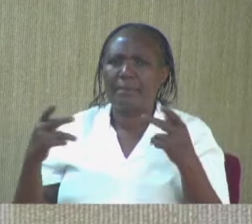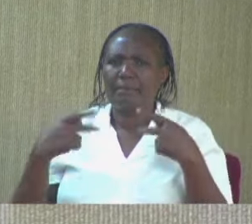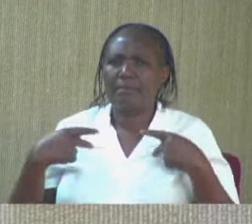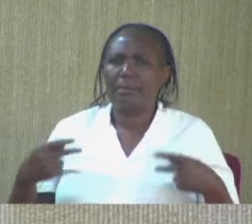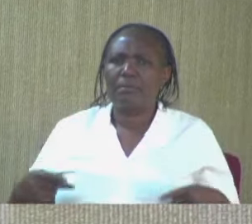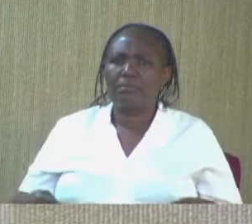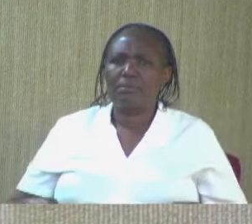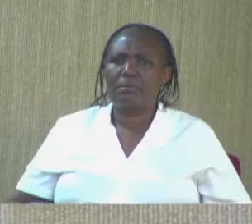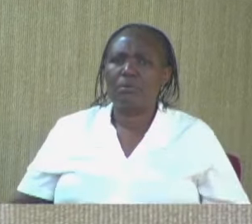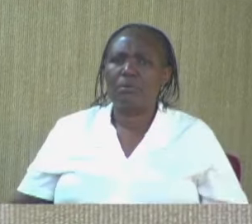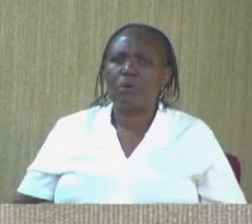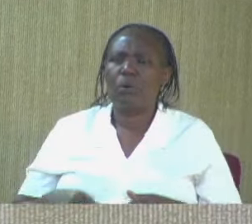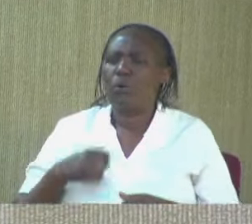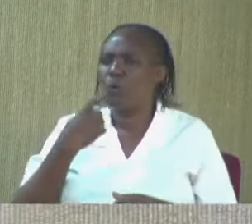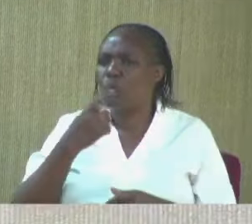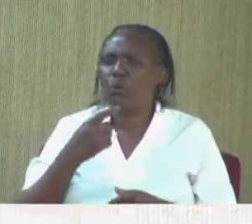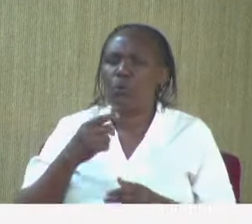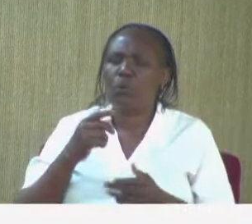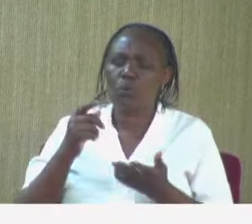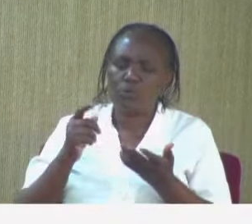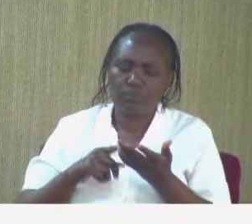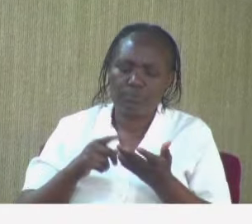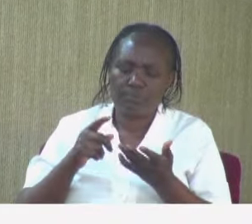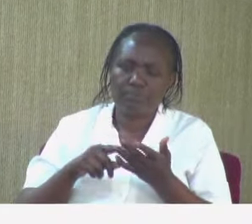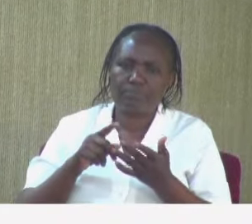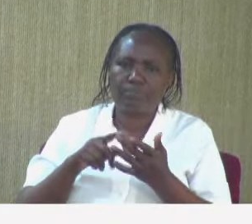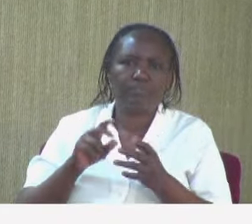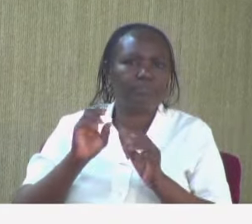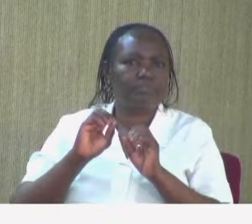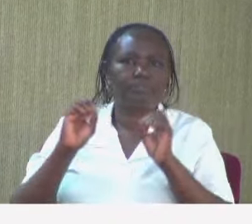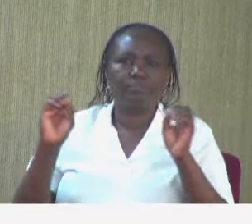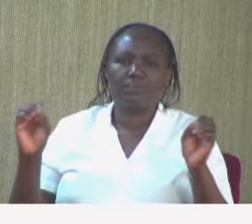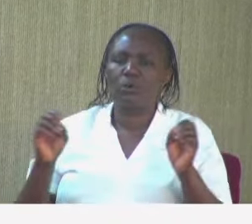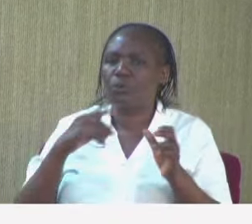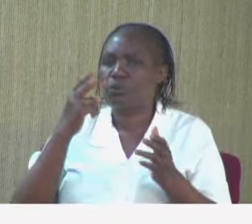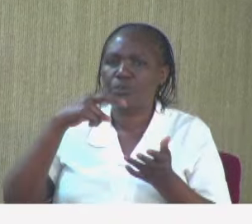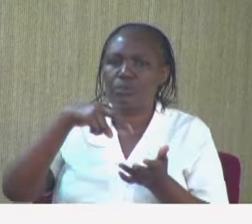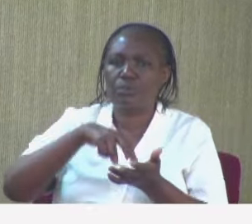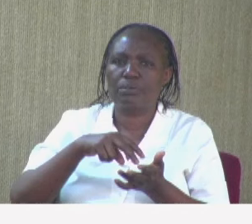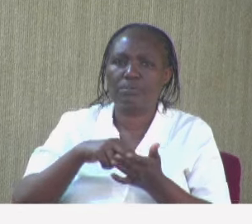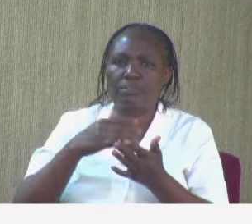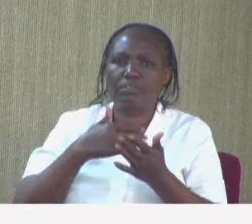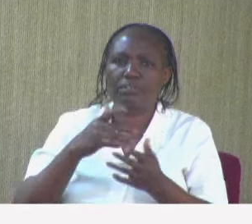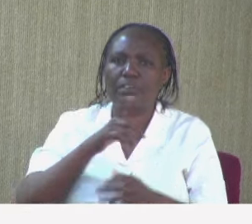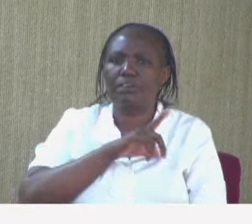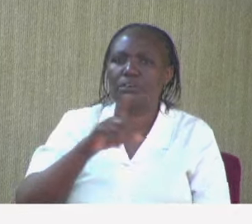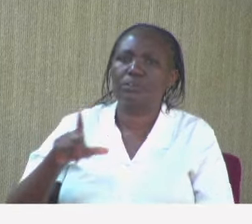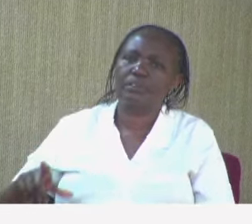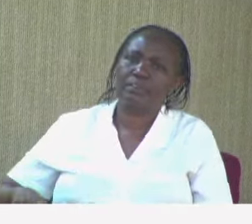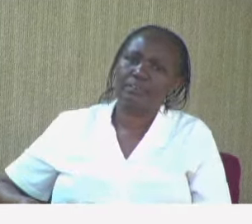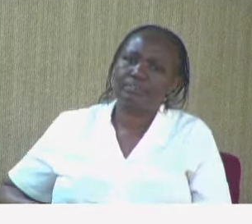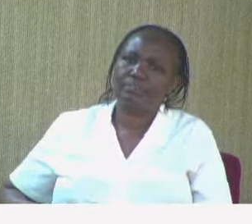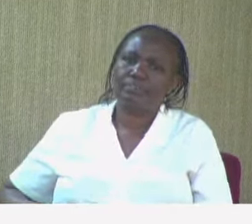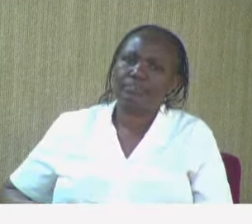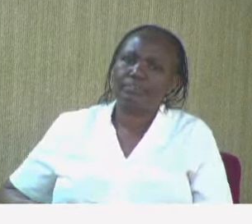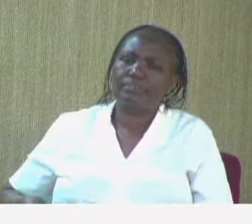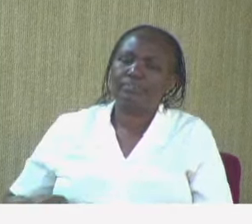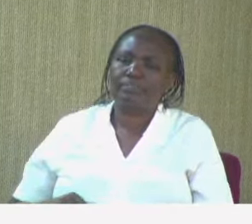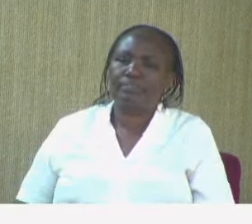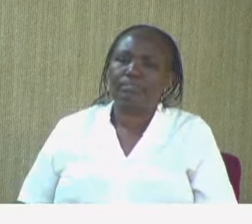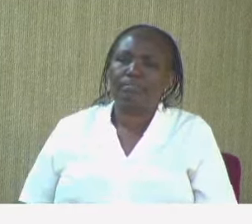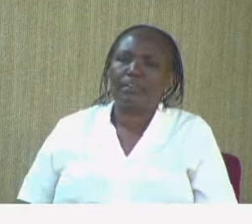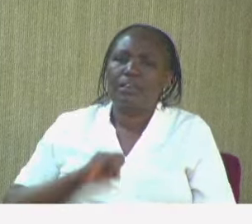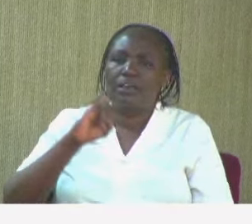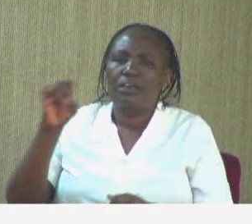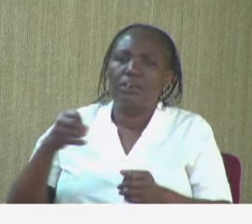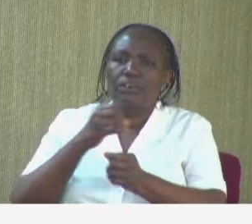great multitude that no man could number, who stood before the Lord of Spirits. Does that sound familiar? Of course. John